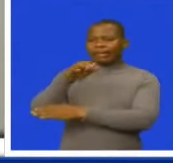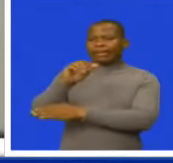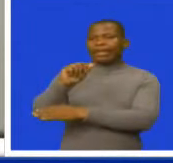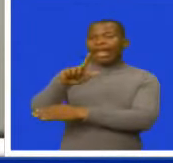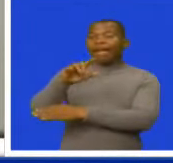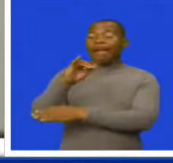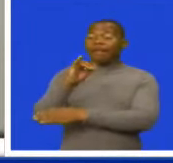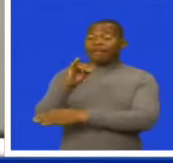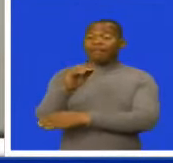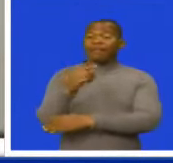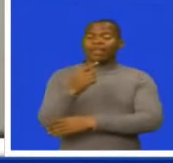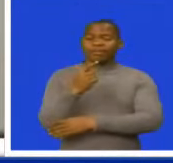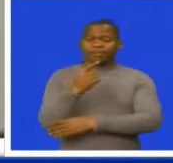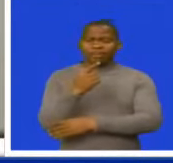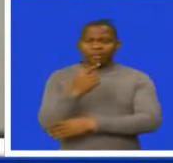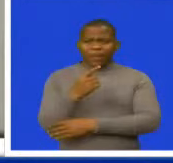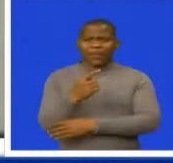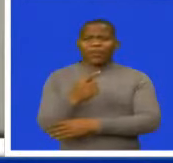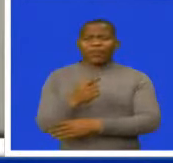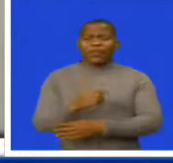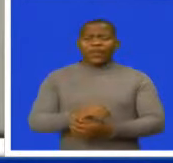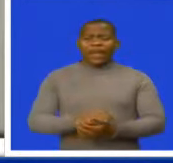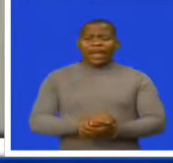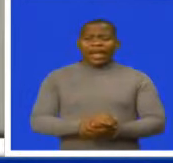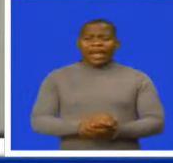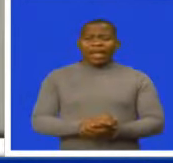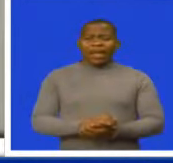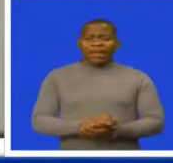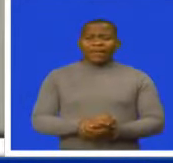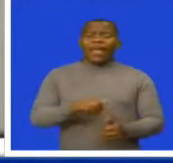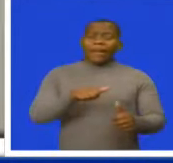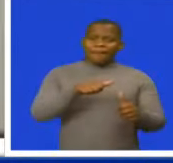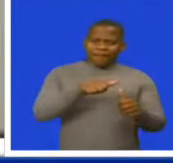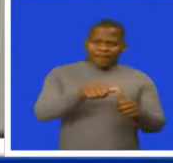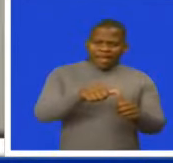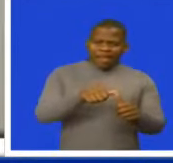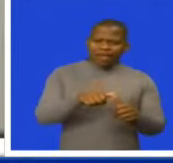ngathi uthanda kuba ngcono